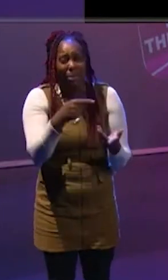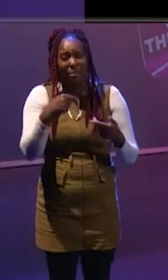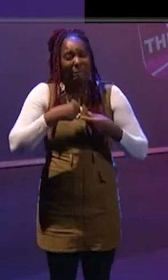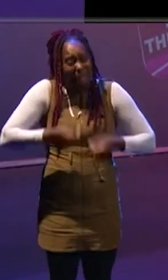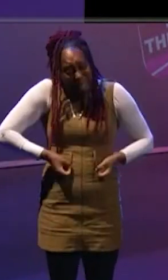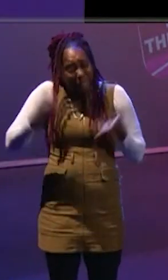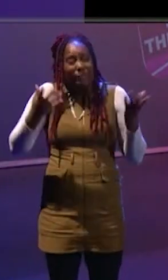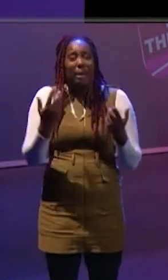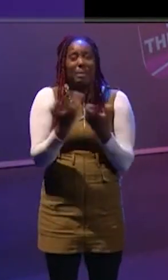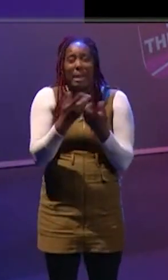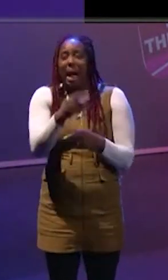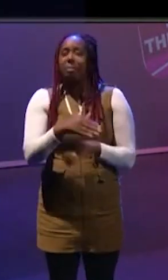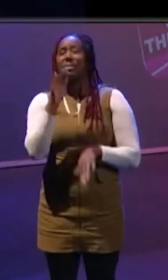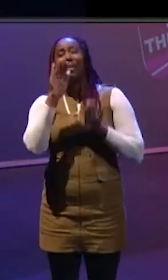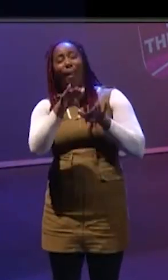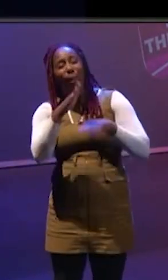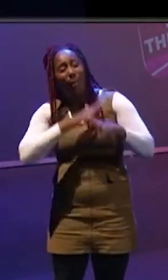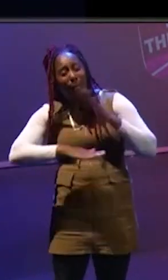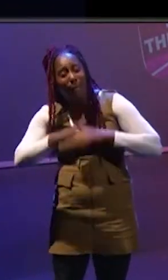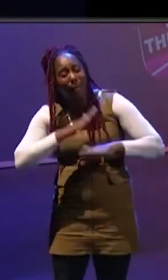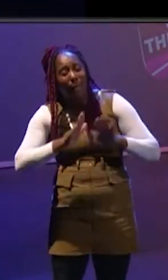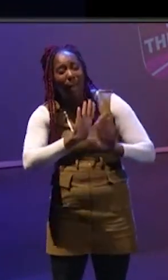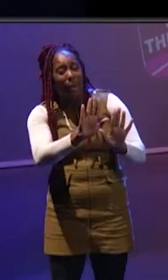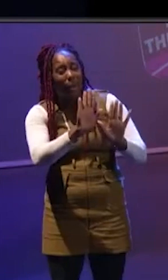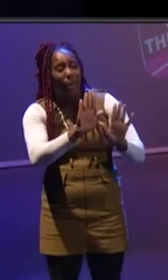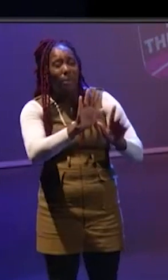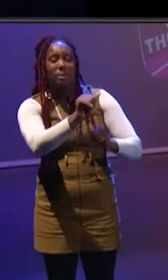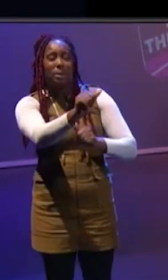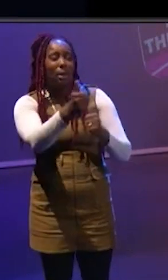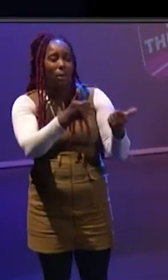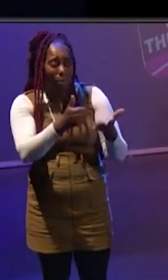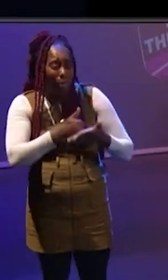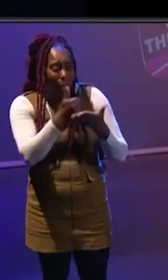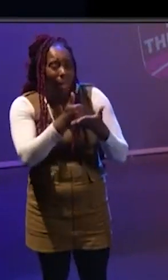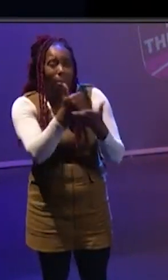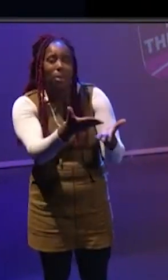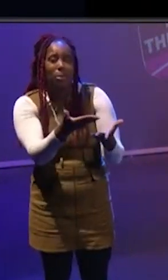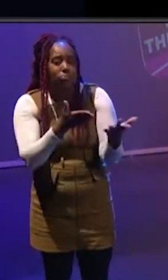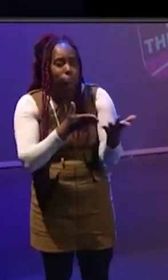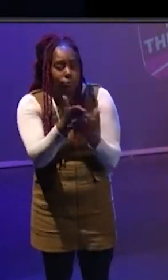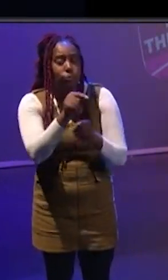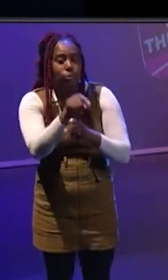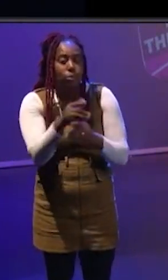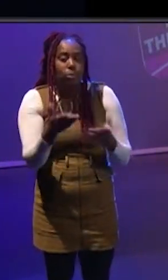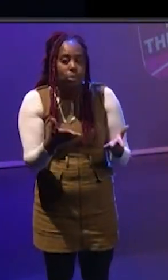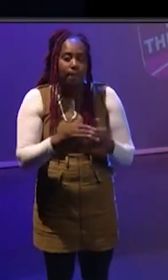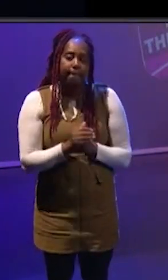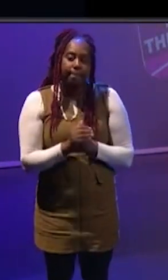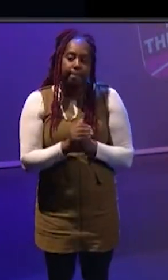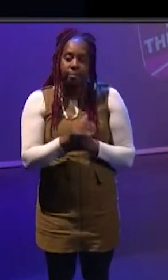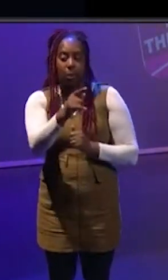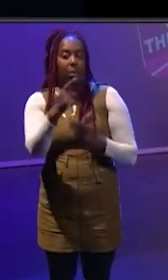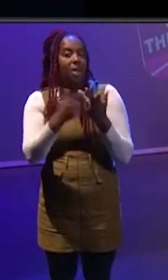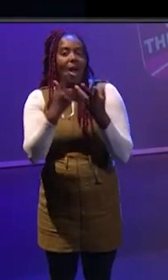sometimes might need to give you a reality check and be like, that is a mental idea, or help you nurture and get through that imposter syndrome. Or it could be